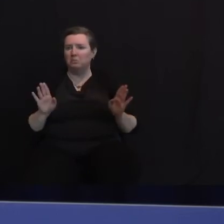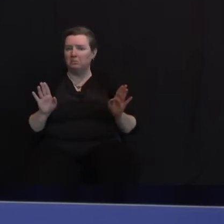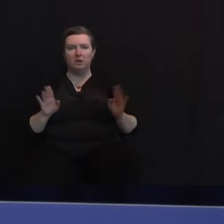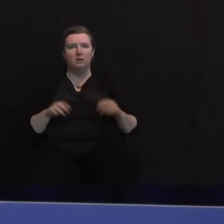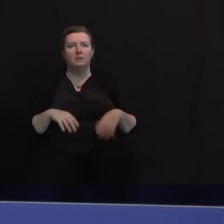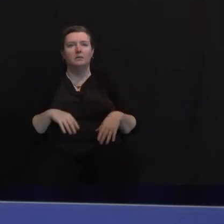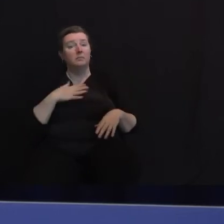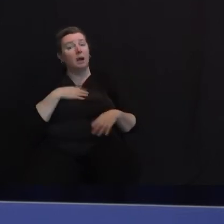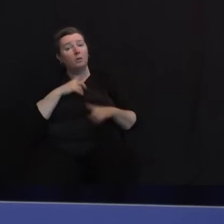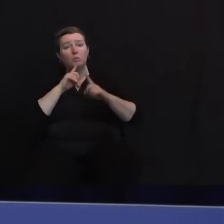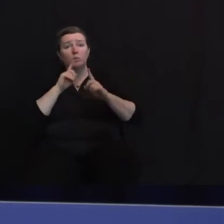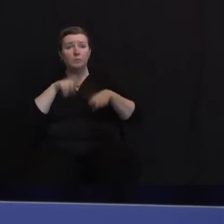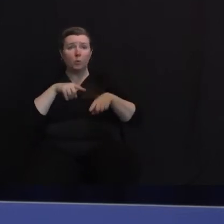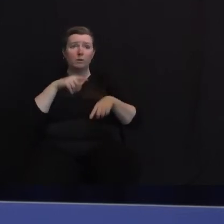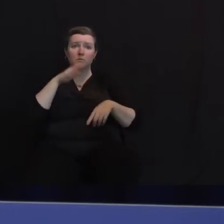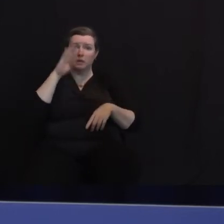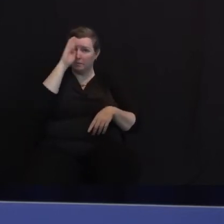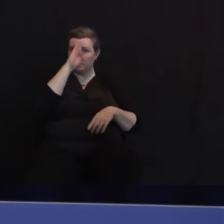our hospitals reported